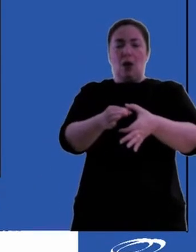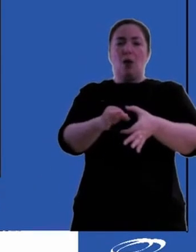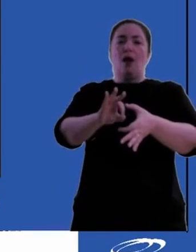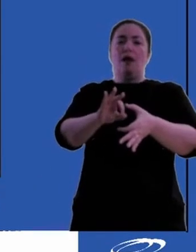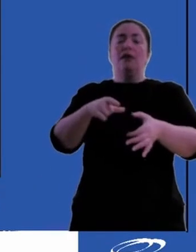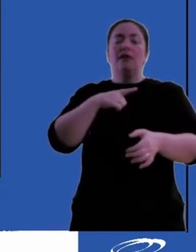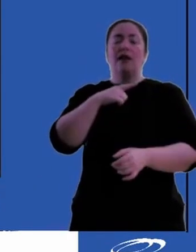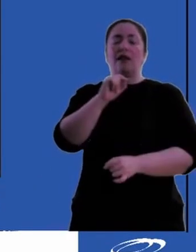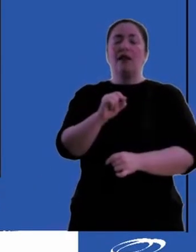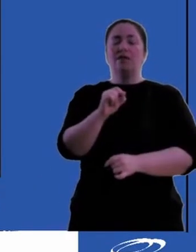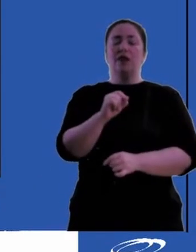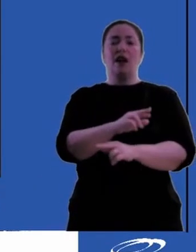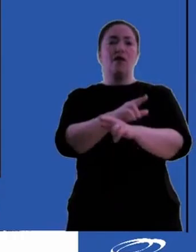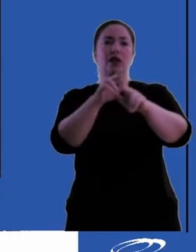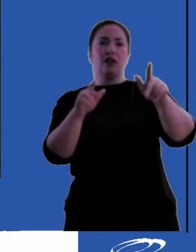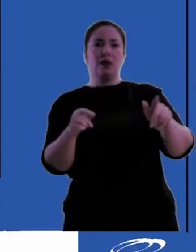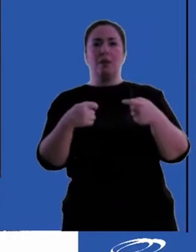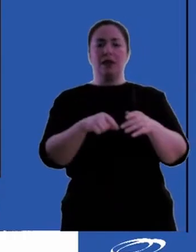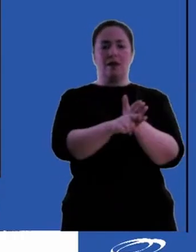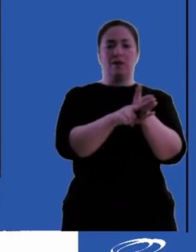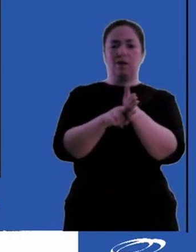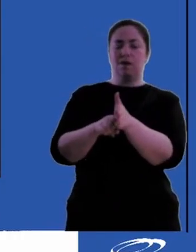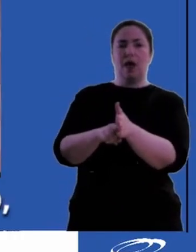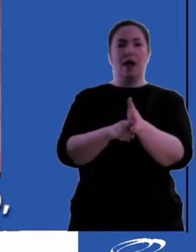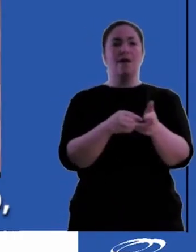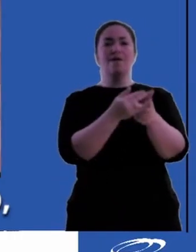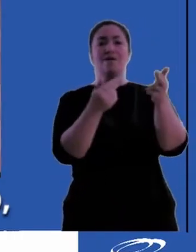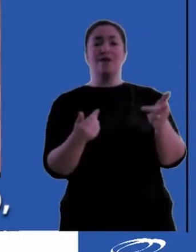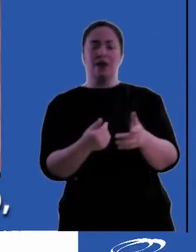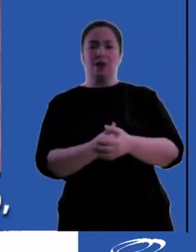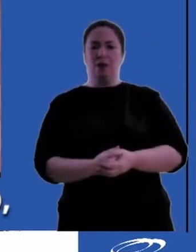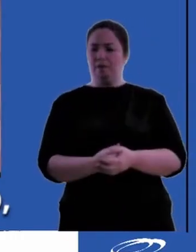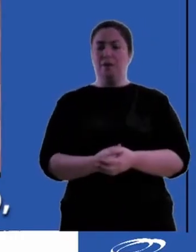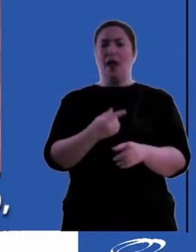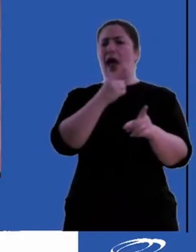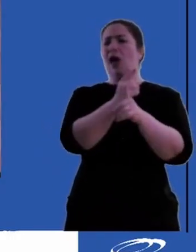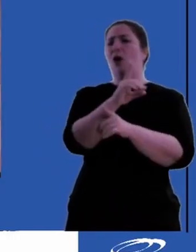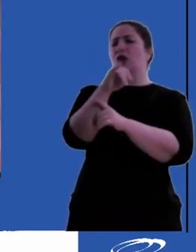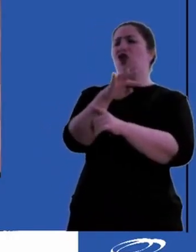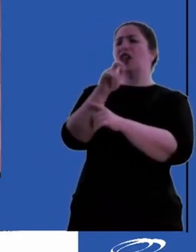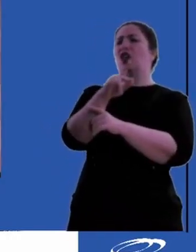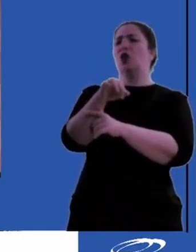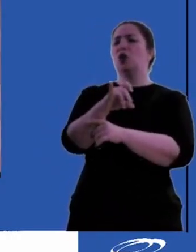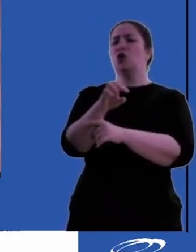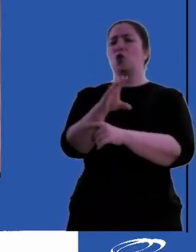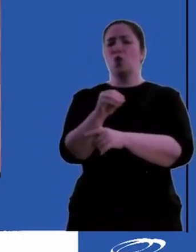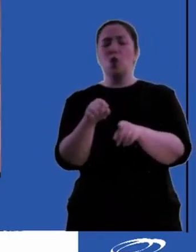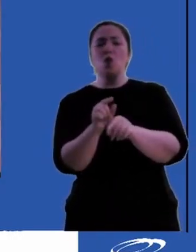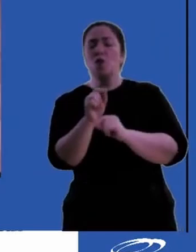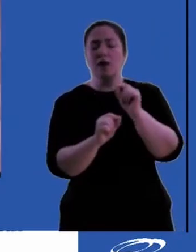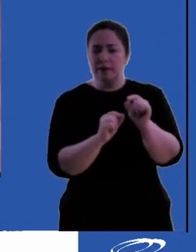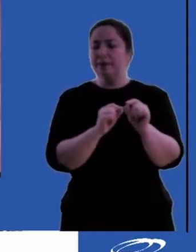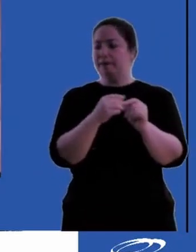in our host immune system as well. But I think this is really important in terms of diagnostics. So when I visualize periprosthetic joint infection,